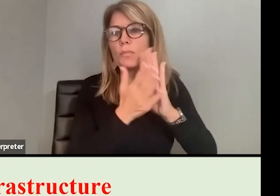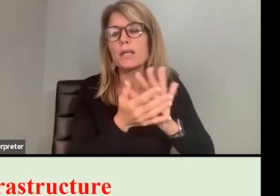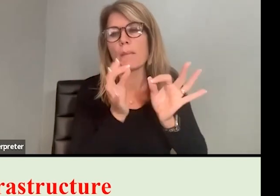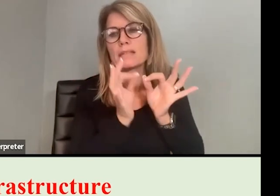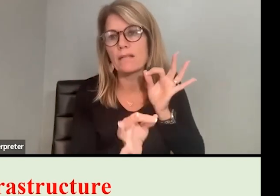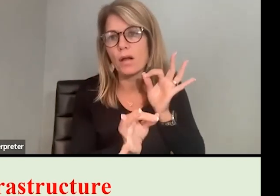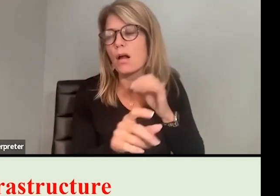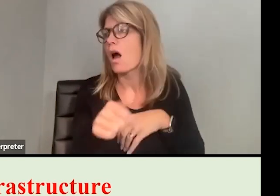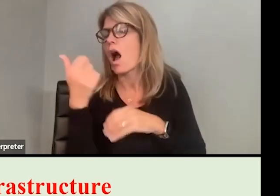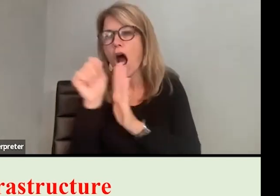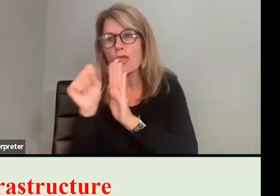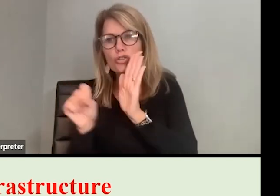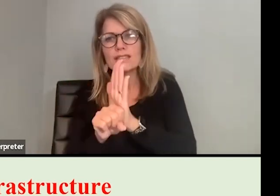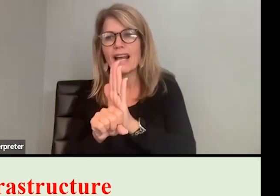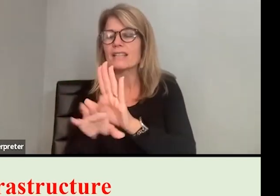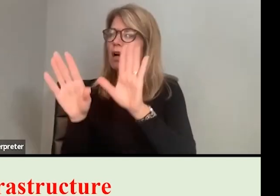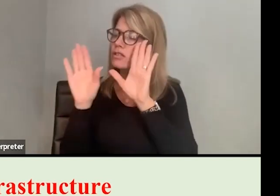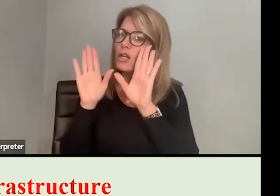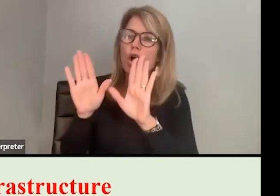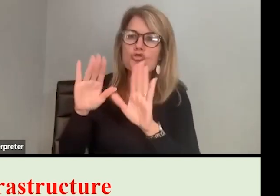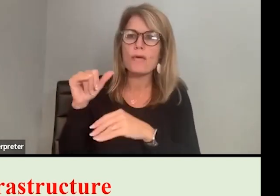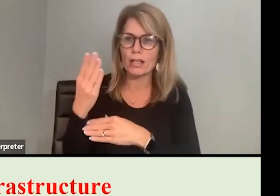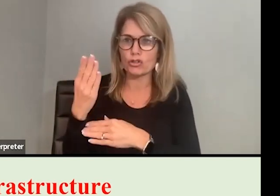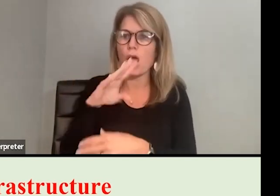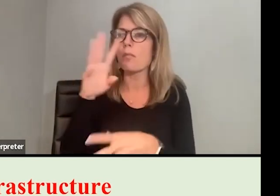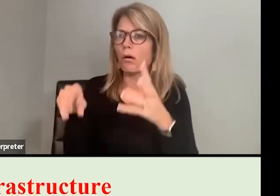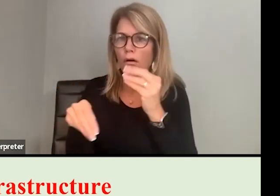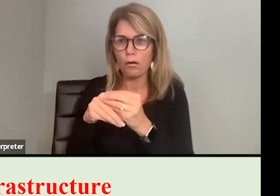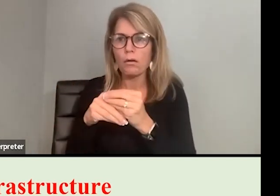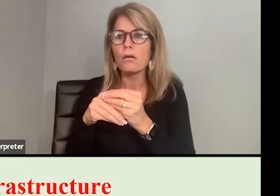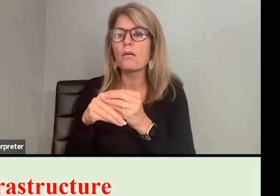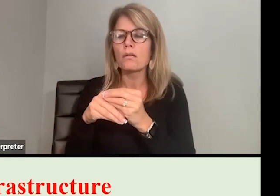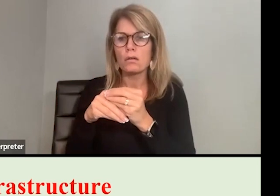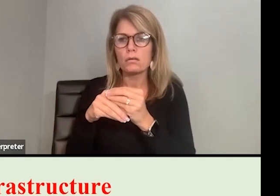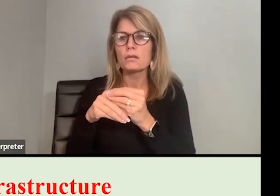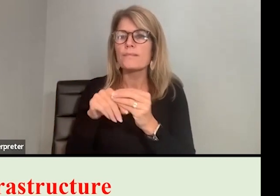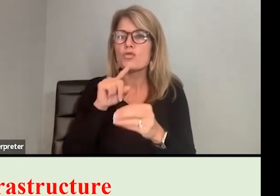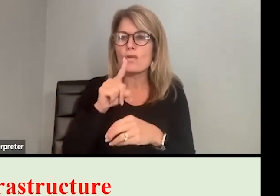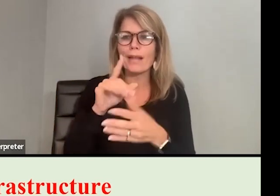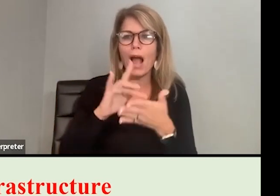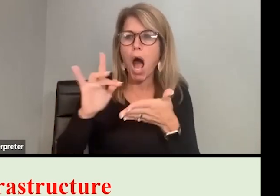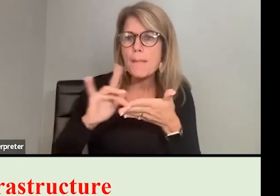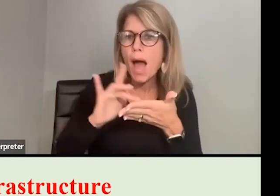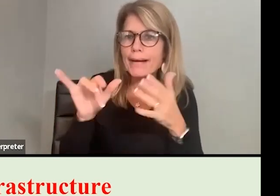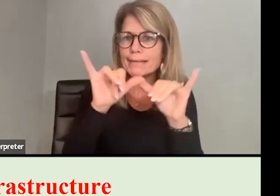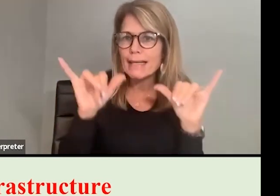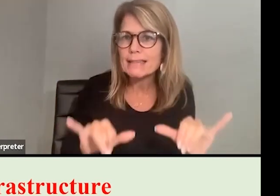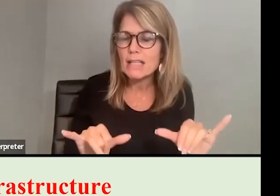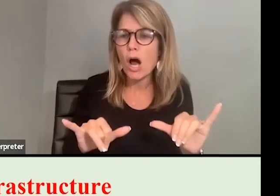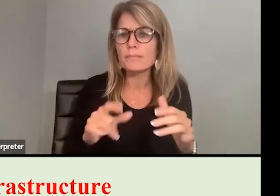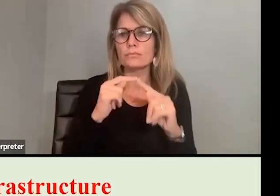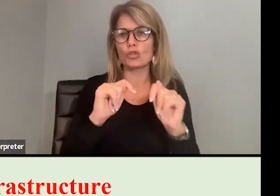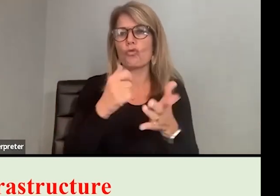other states that have done incredibly good jobs in that. Oklahoma has been one that has implemented iPad systems to really kind of help